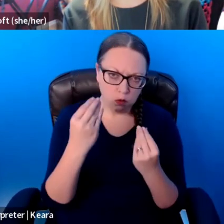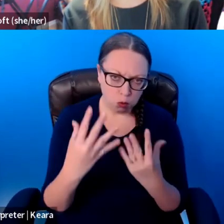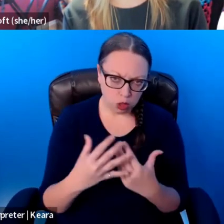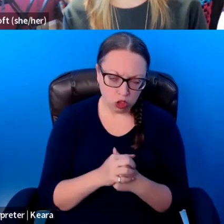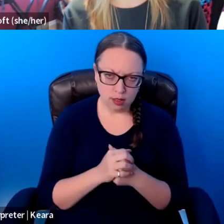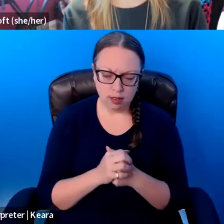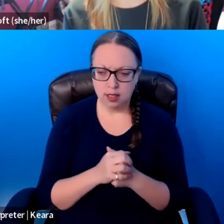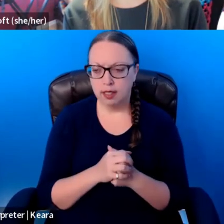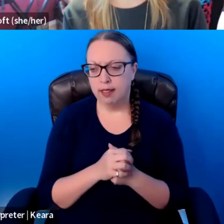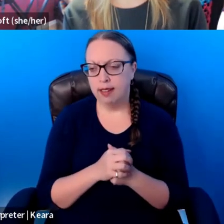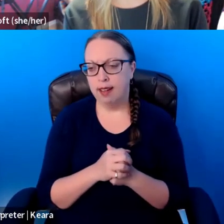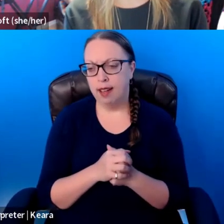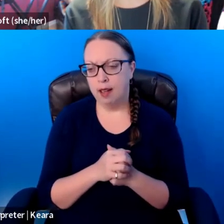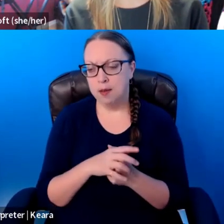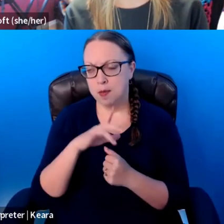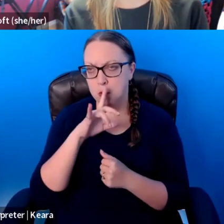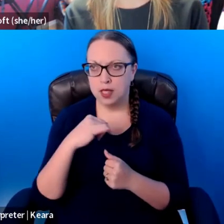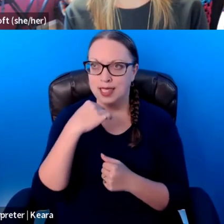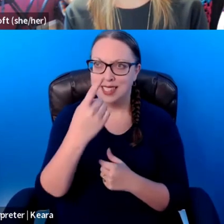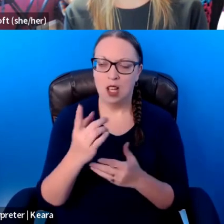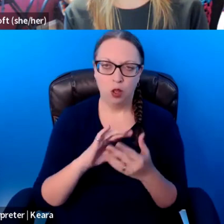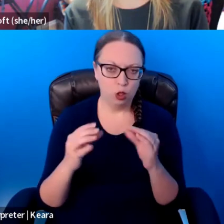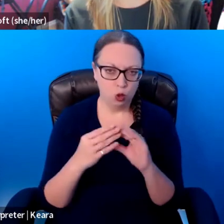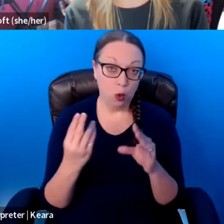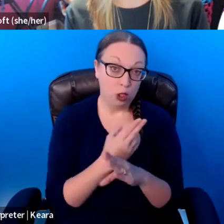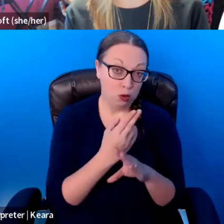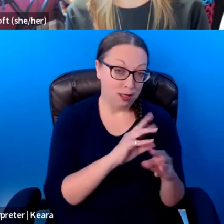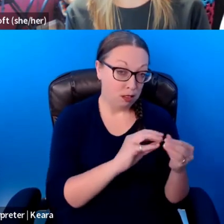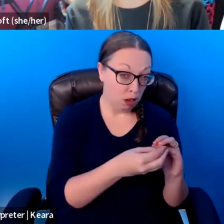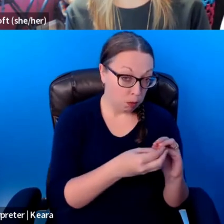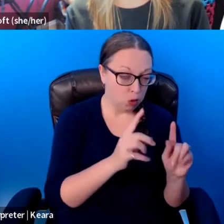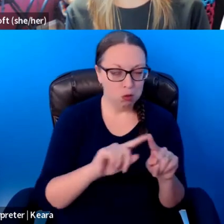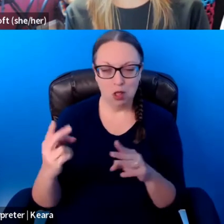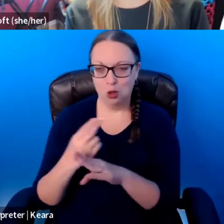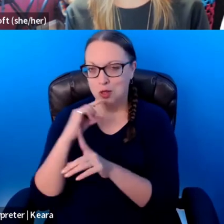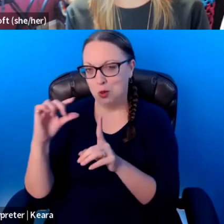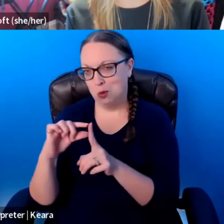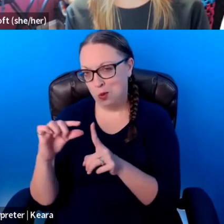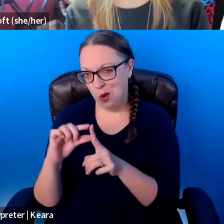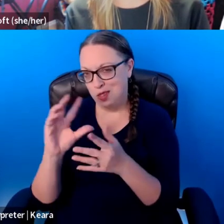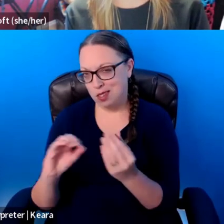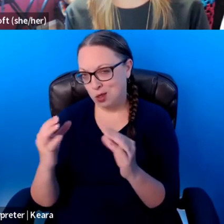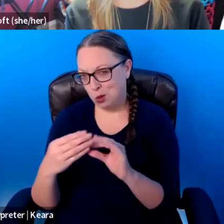and really tell the story using the numbers, but also using words and narrative